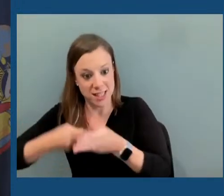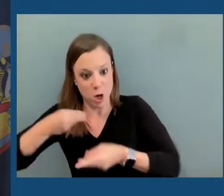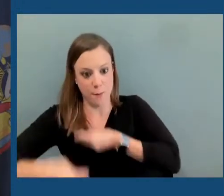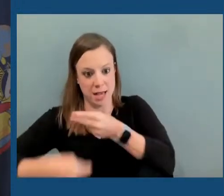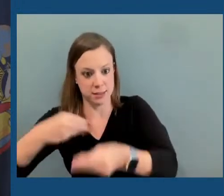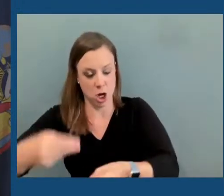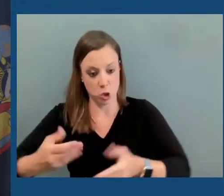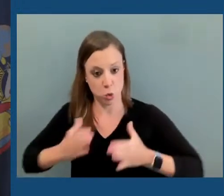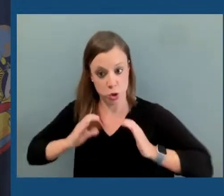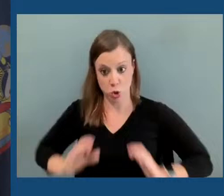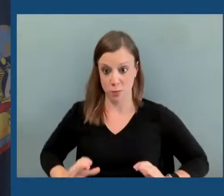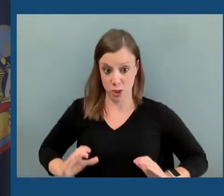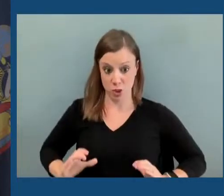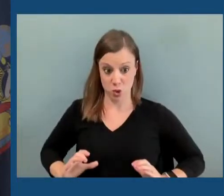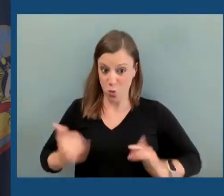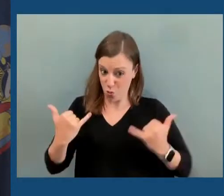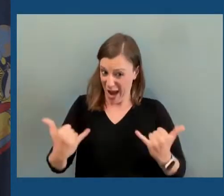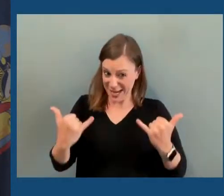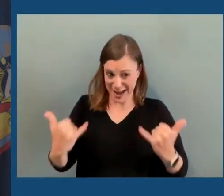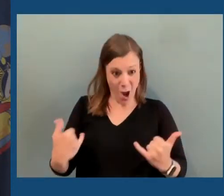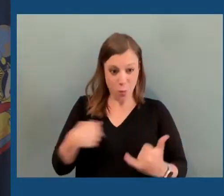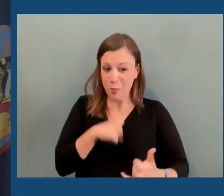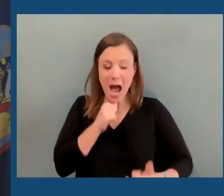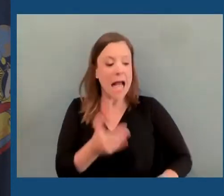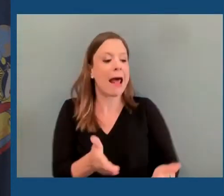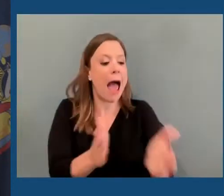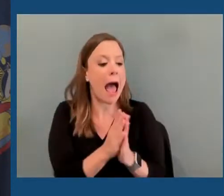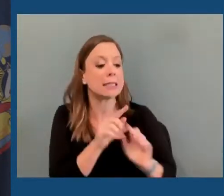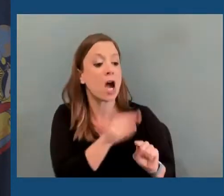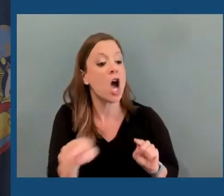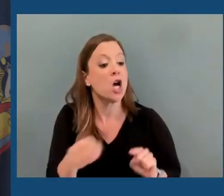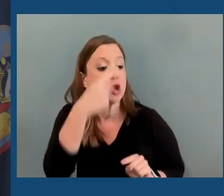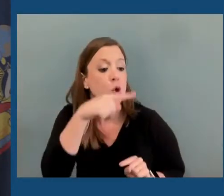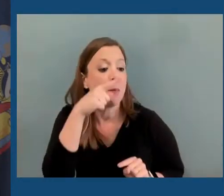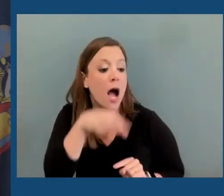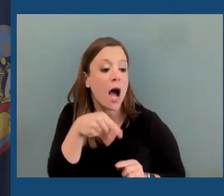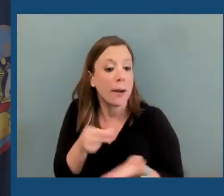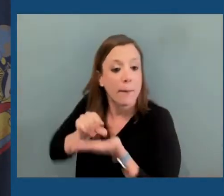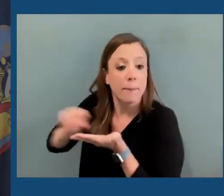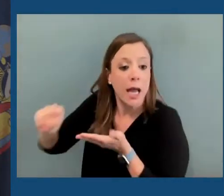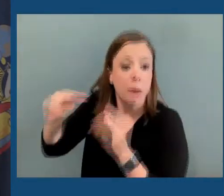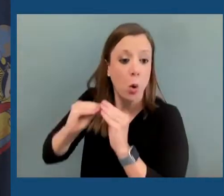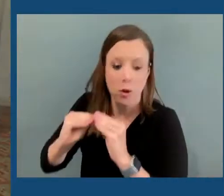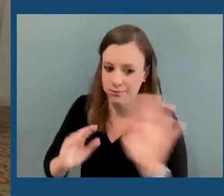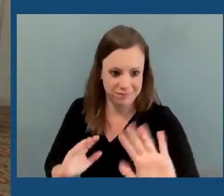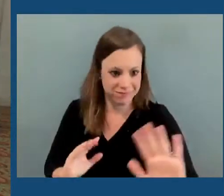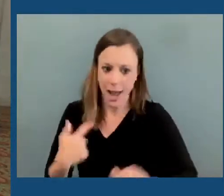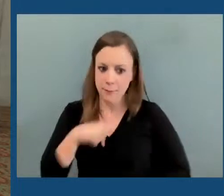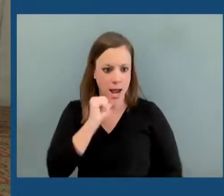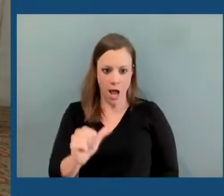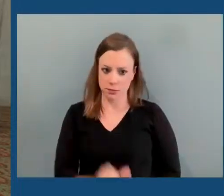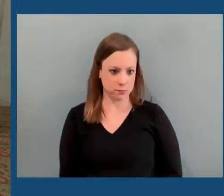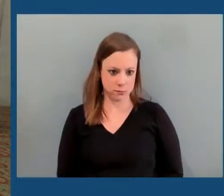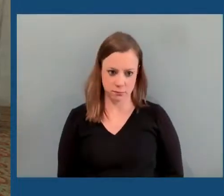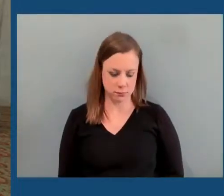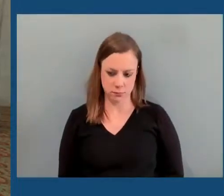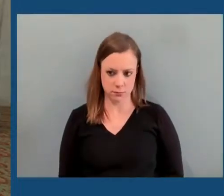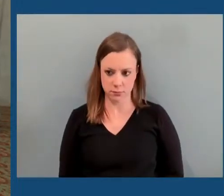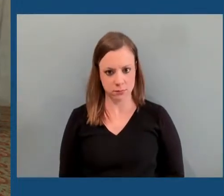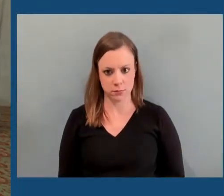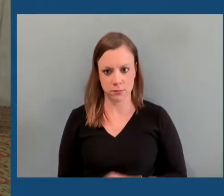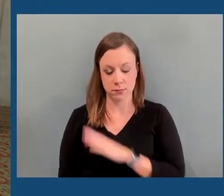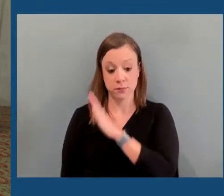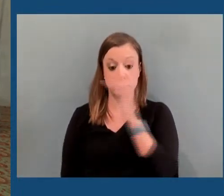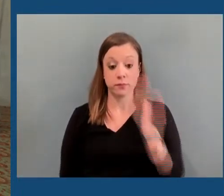This moment in time is not the right time to put that on the backs of New Yorkers. All right, last one, please. Governor, before they left, lawmakers